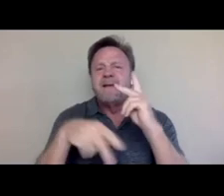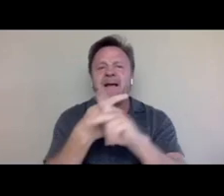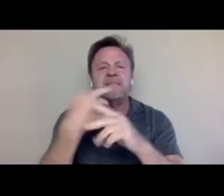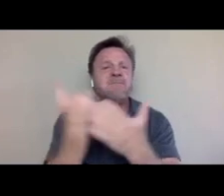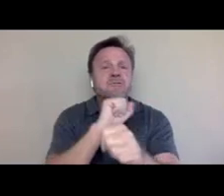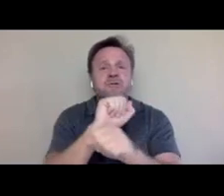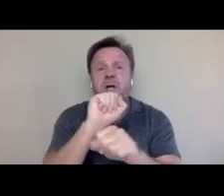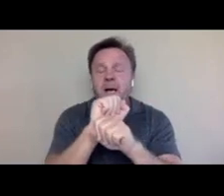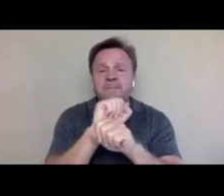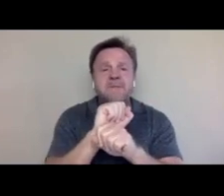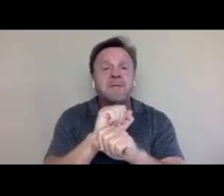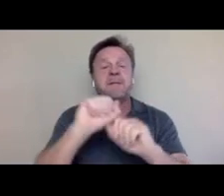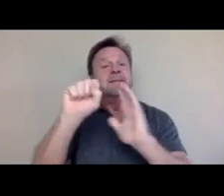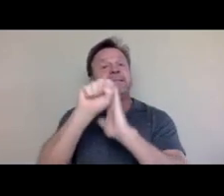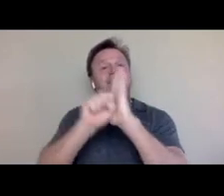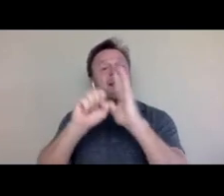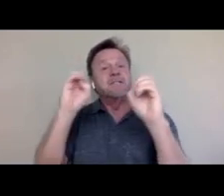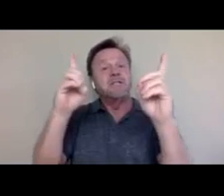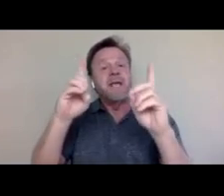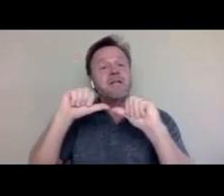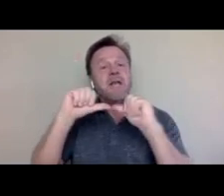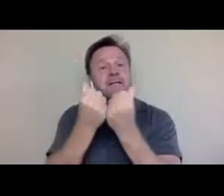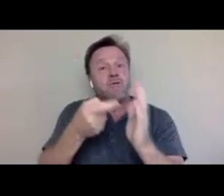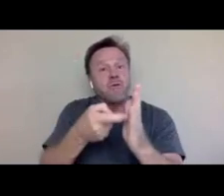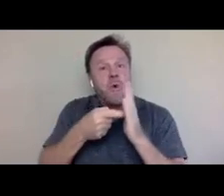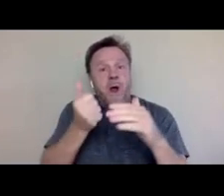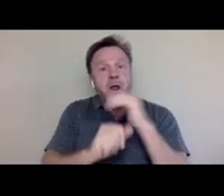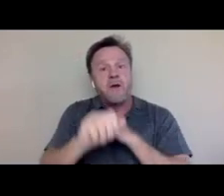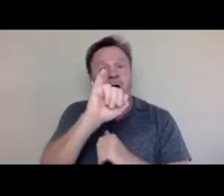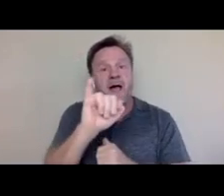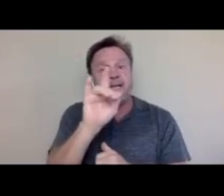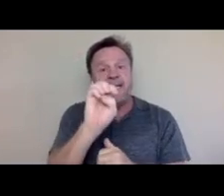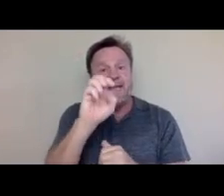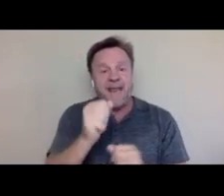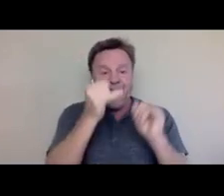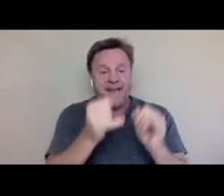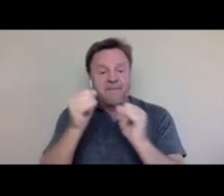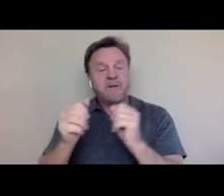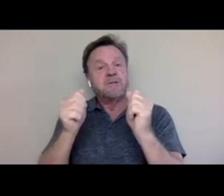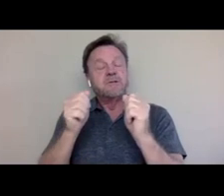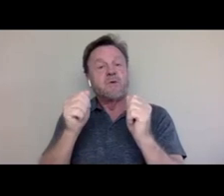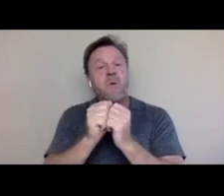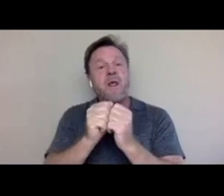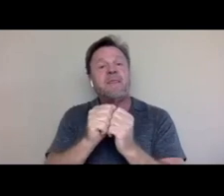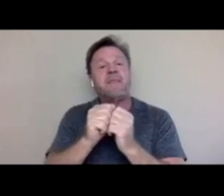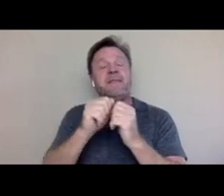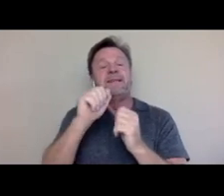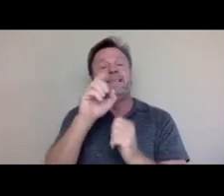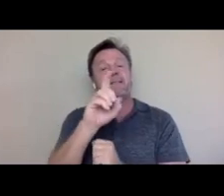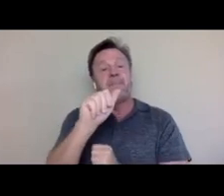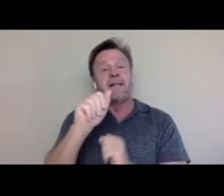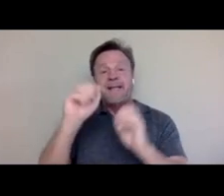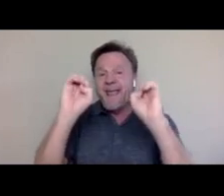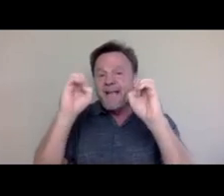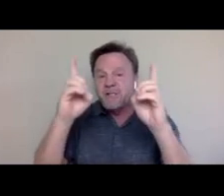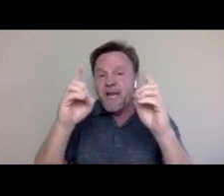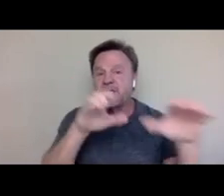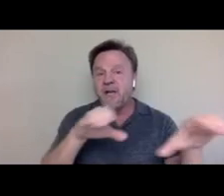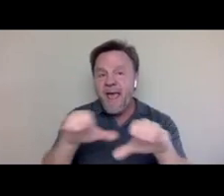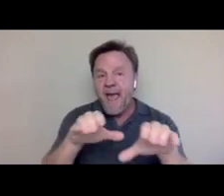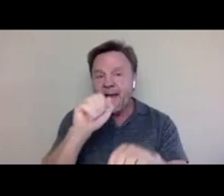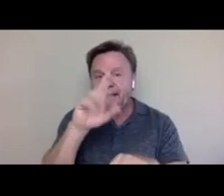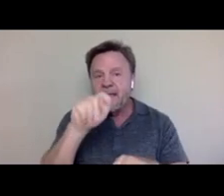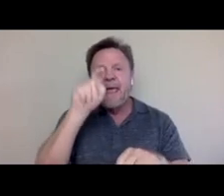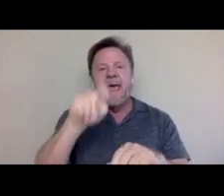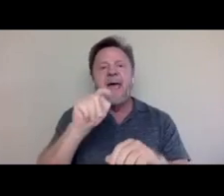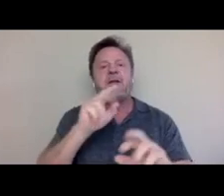education agencies required under IDEA, Individuals with Disabilities Education Act, have to report on the graduation